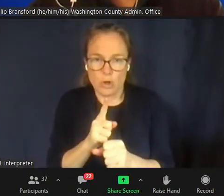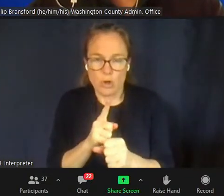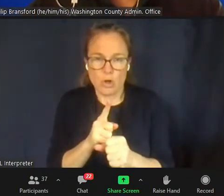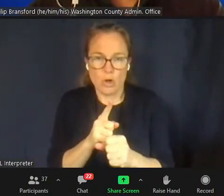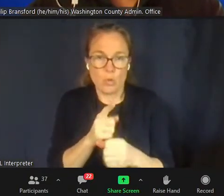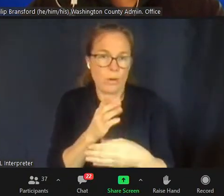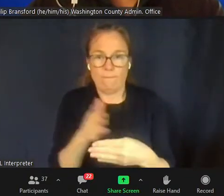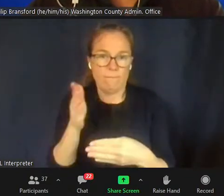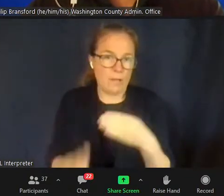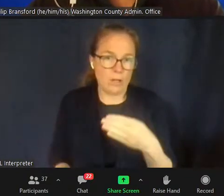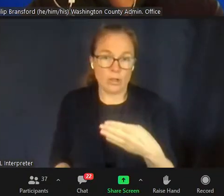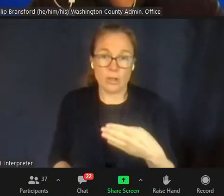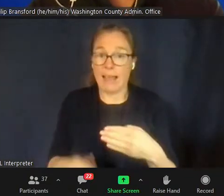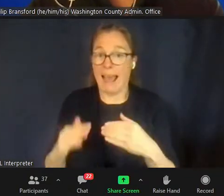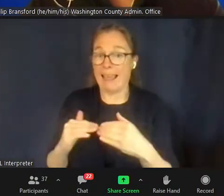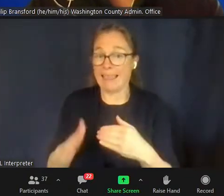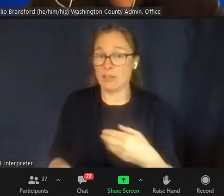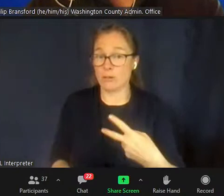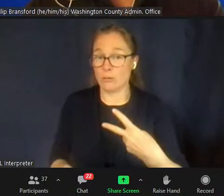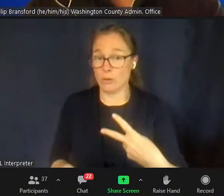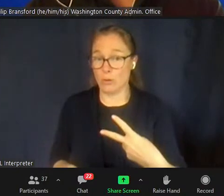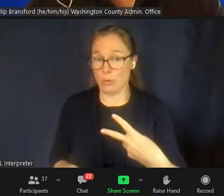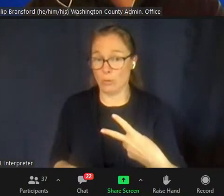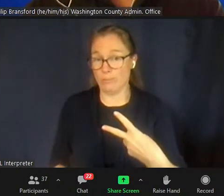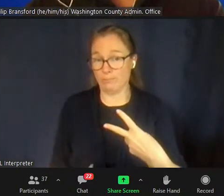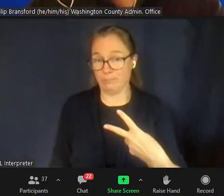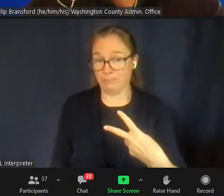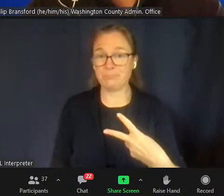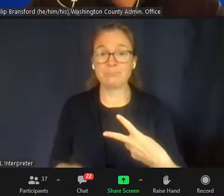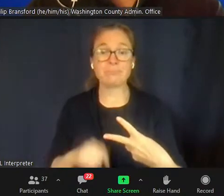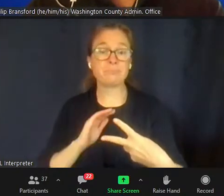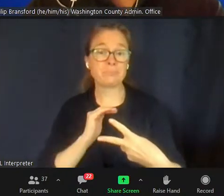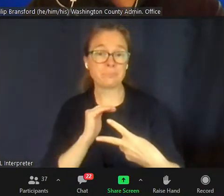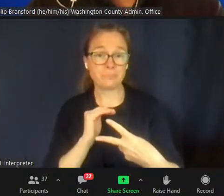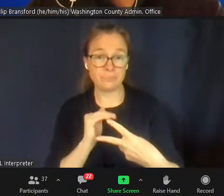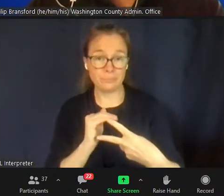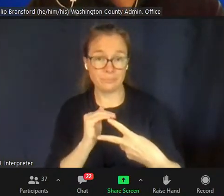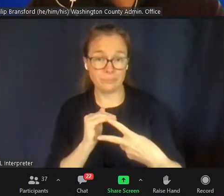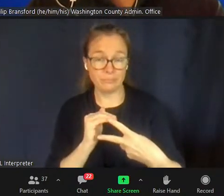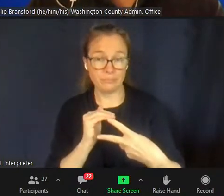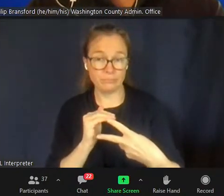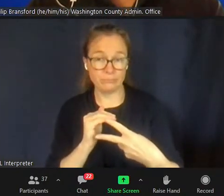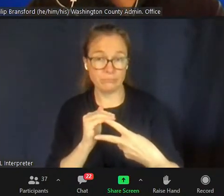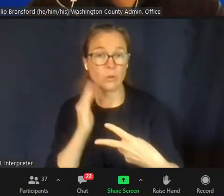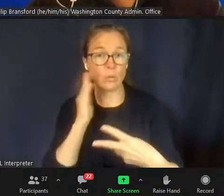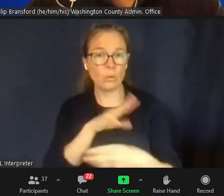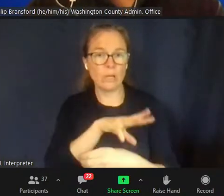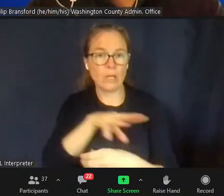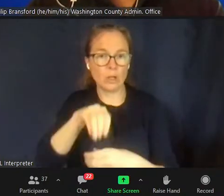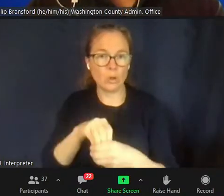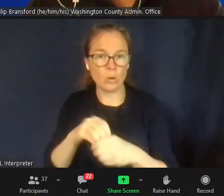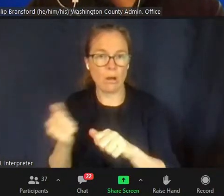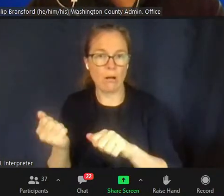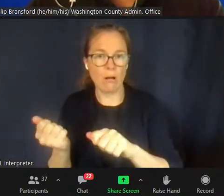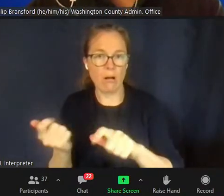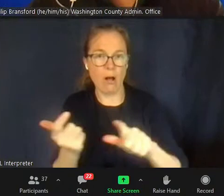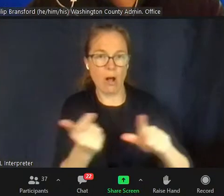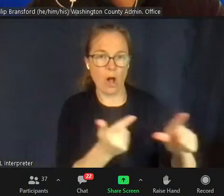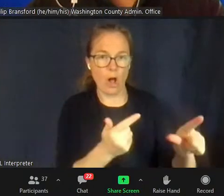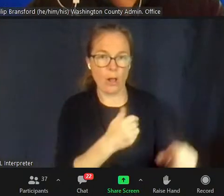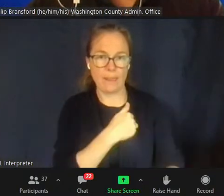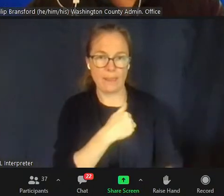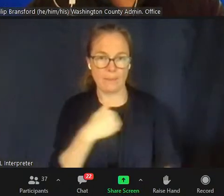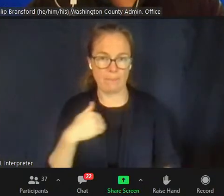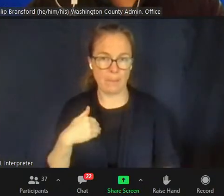things. One is that we are including all members, especially